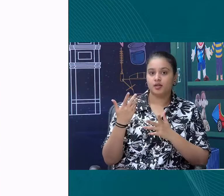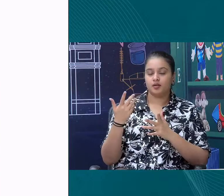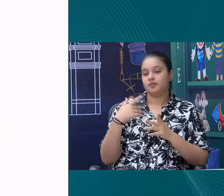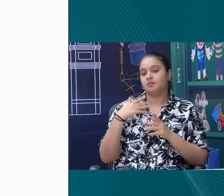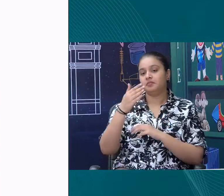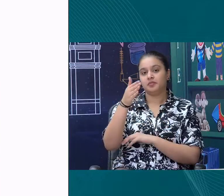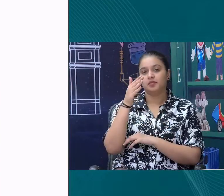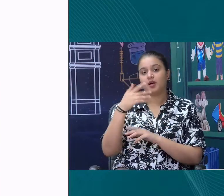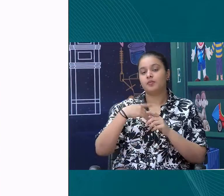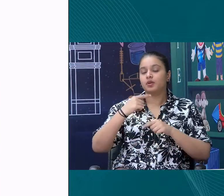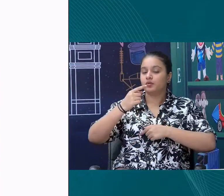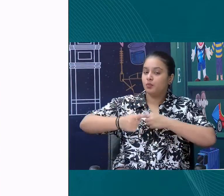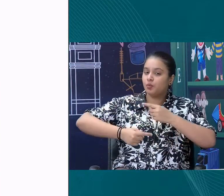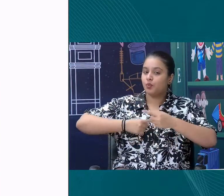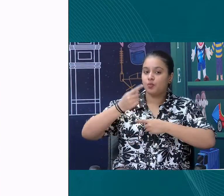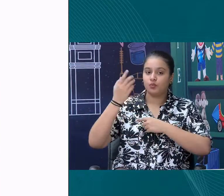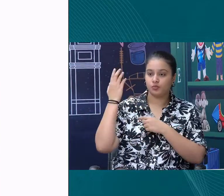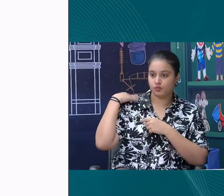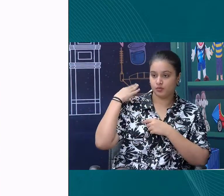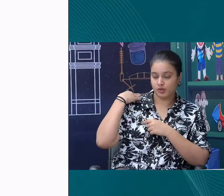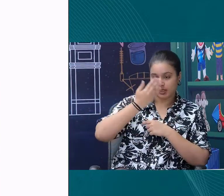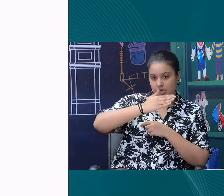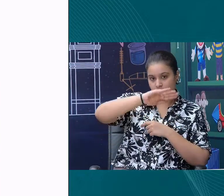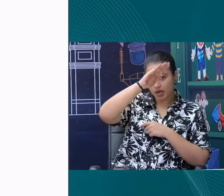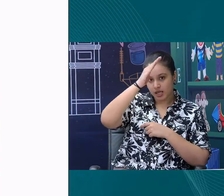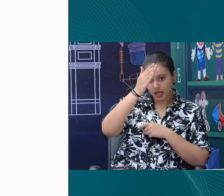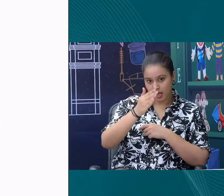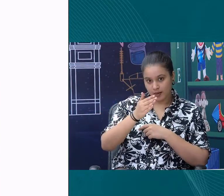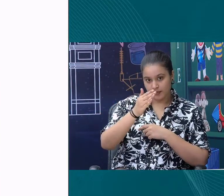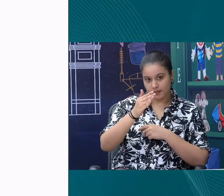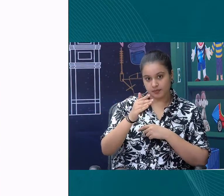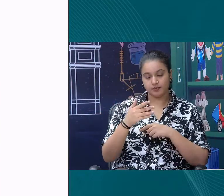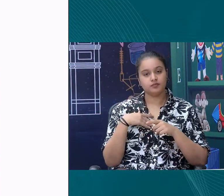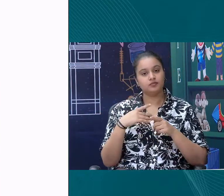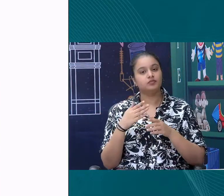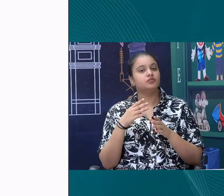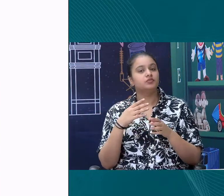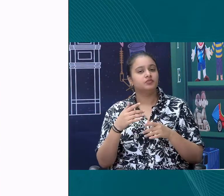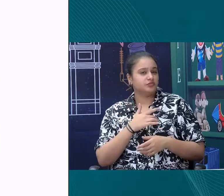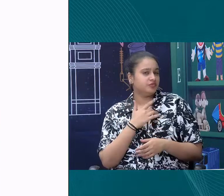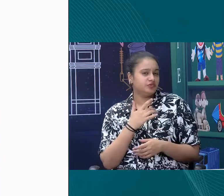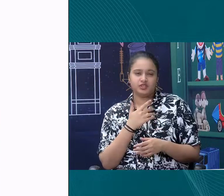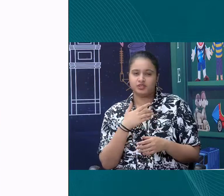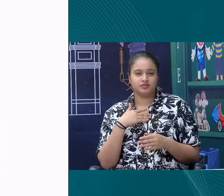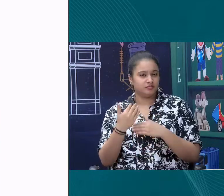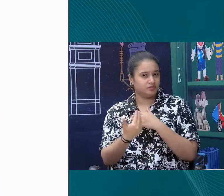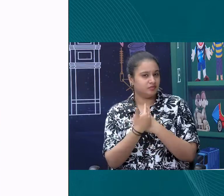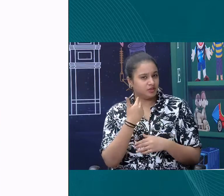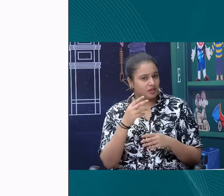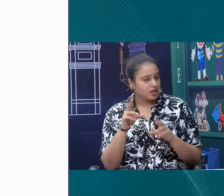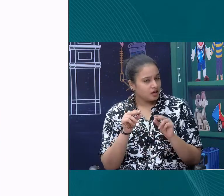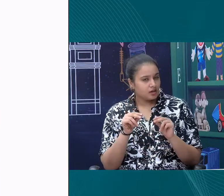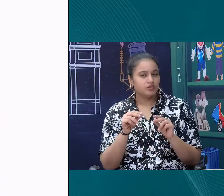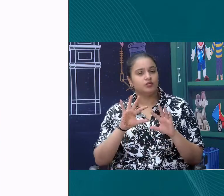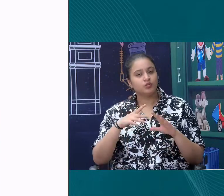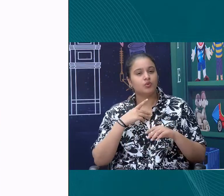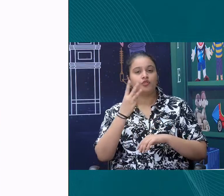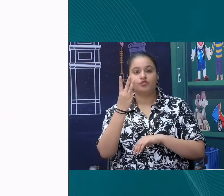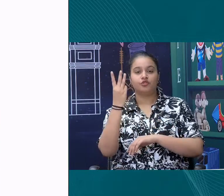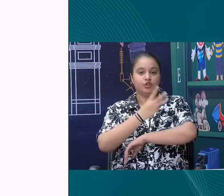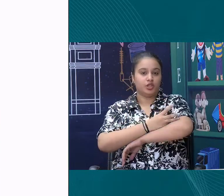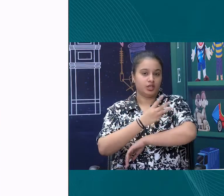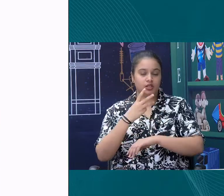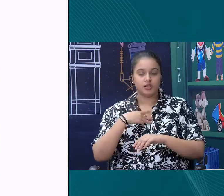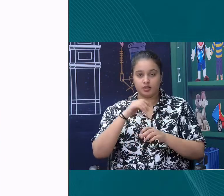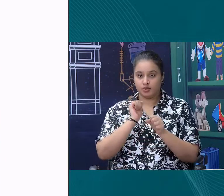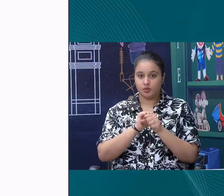hump. We call it a hump now, not to hurt his feelings, but he has never yet caught up with the 3 days